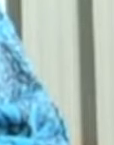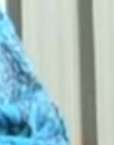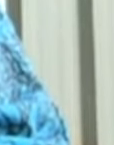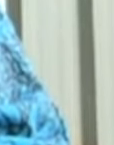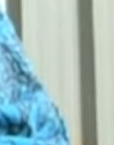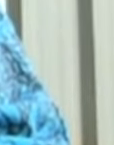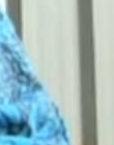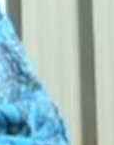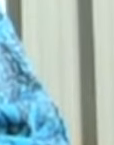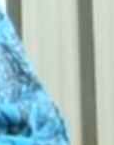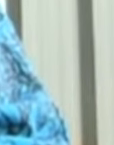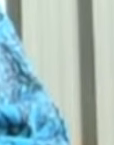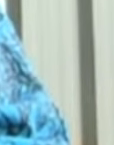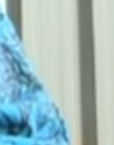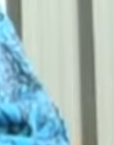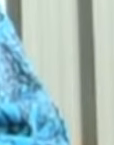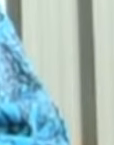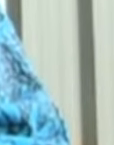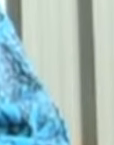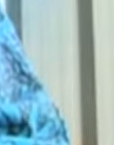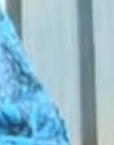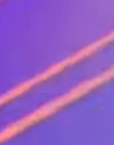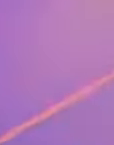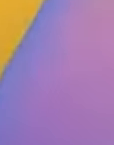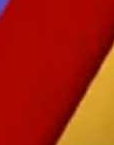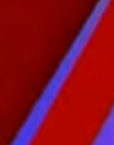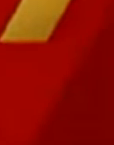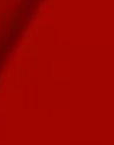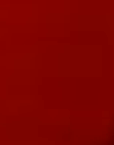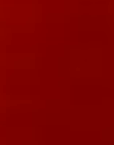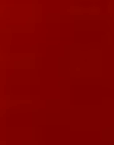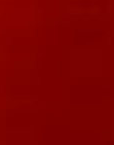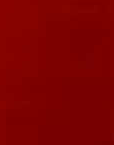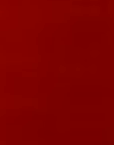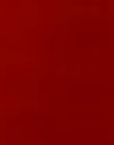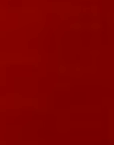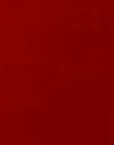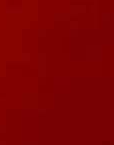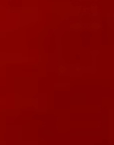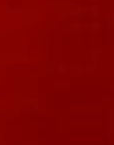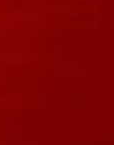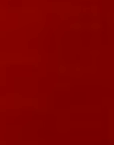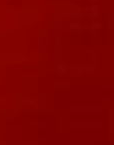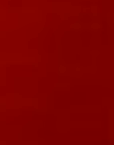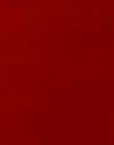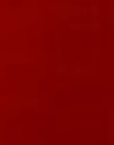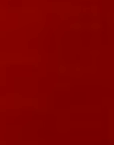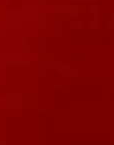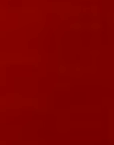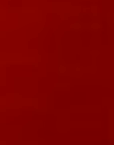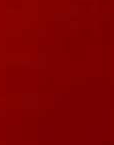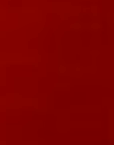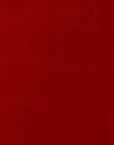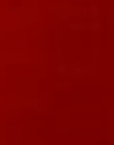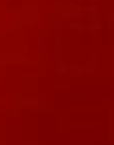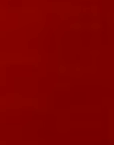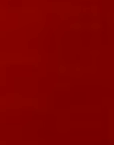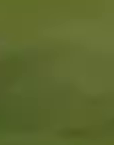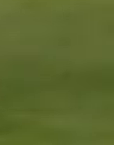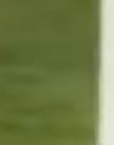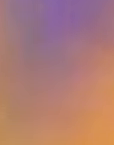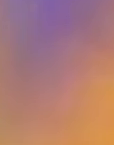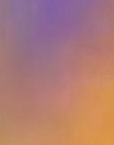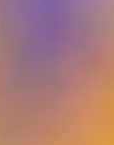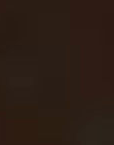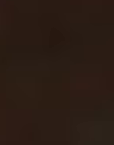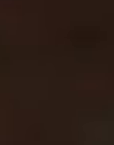it with the leadership and see what the leadership can do. We're differently abled,